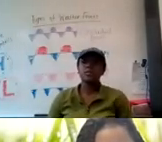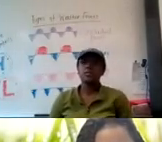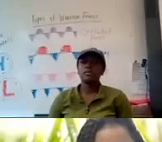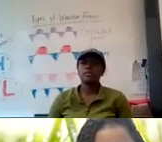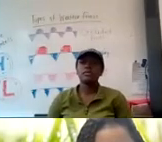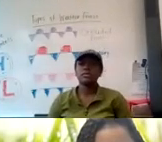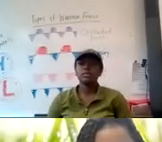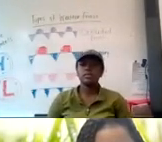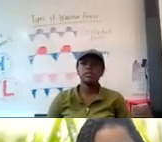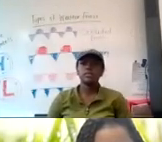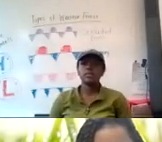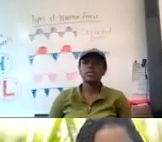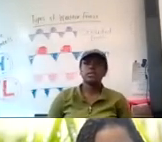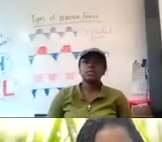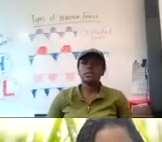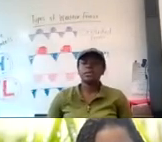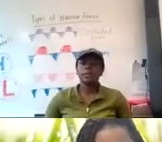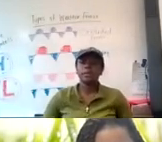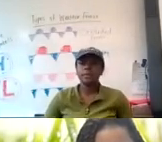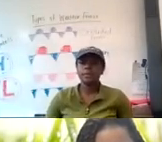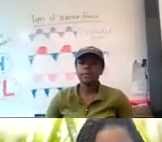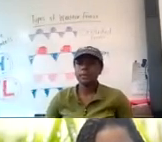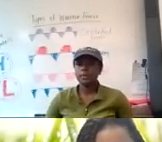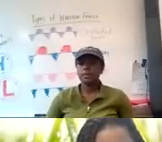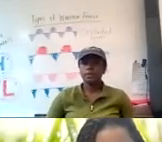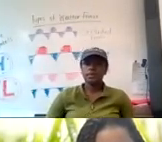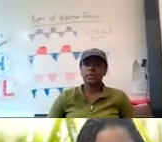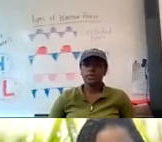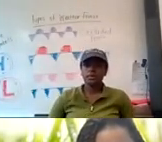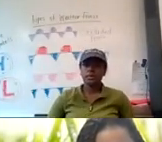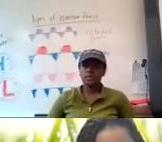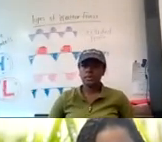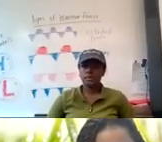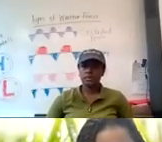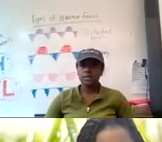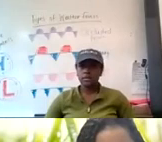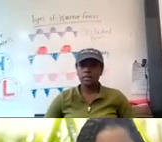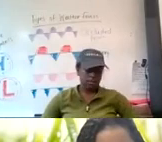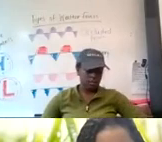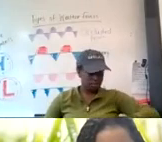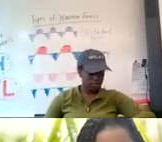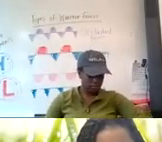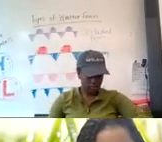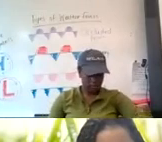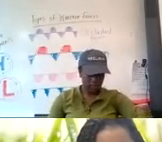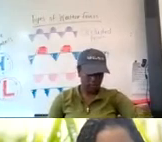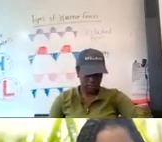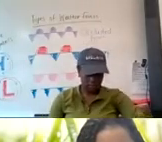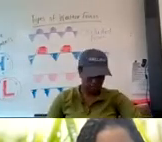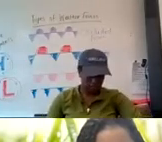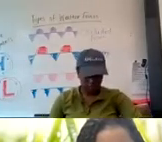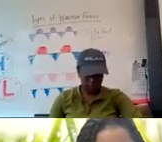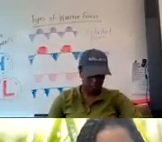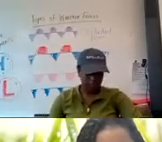swiftly so that if we need to talk one-on-one, which I know that we probably will, by email or by phone or just by